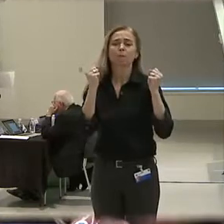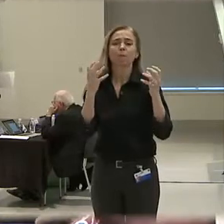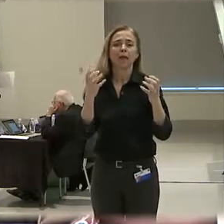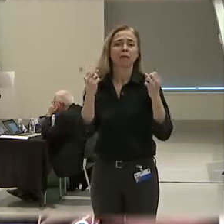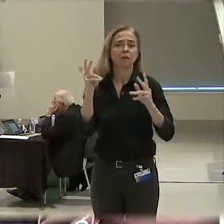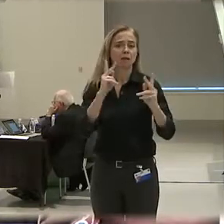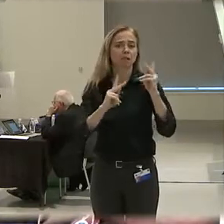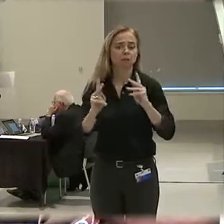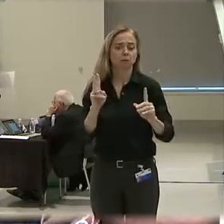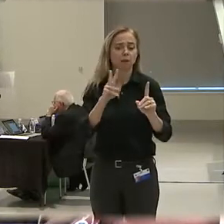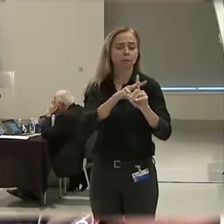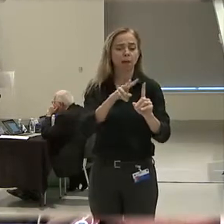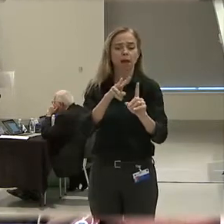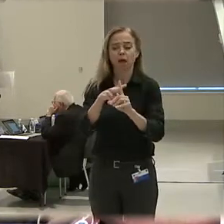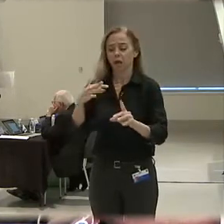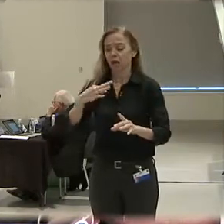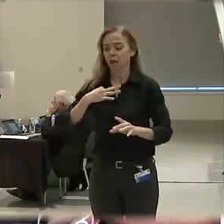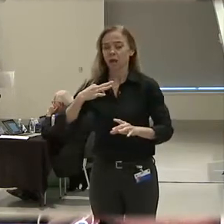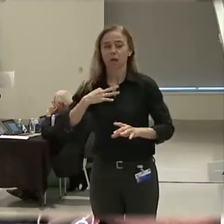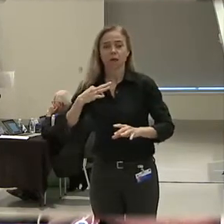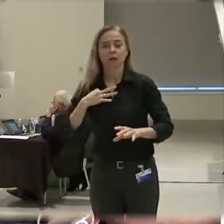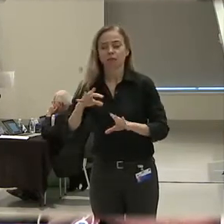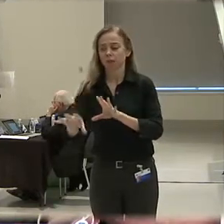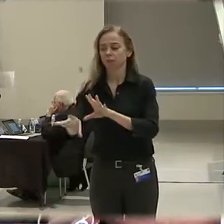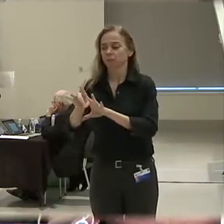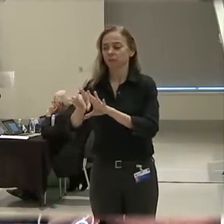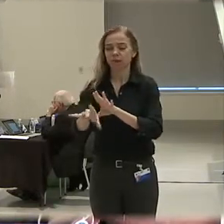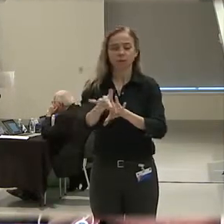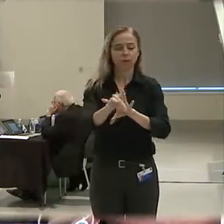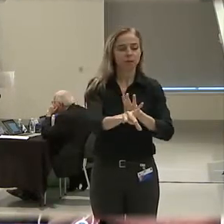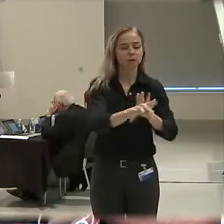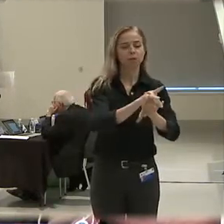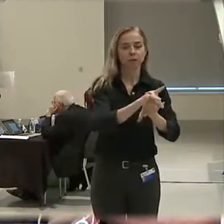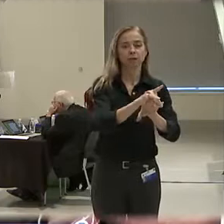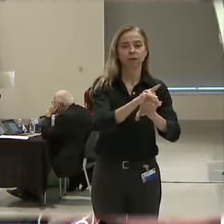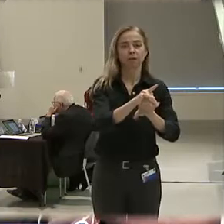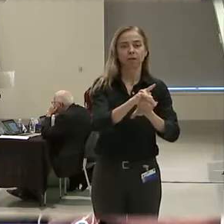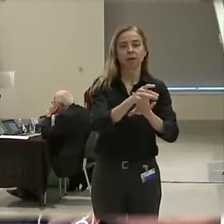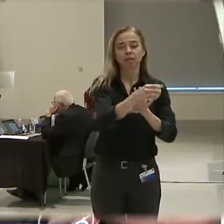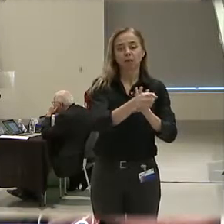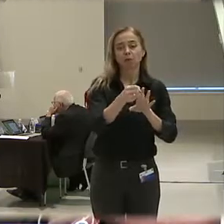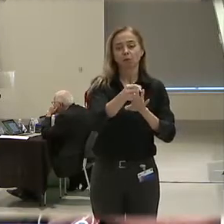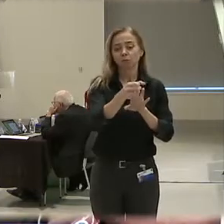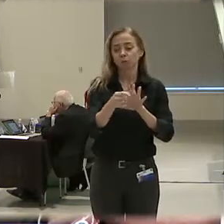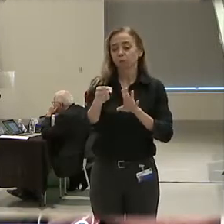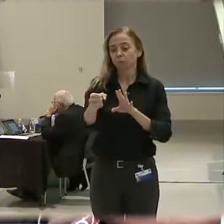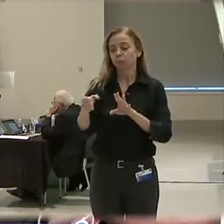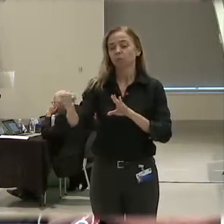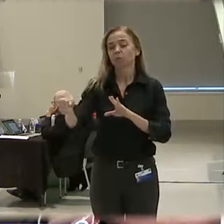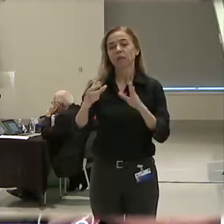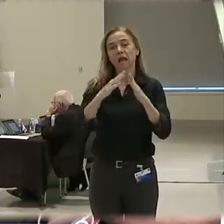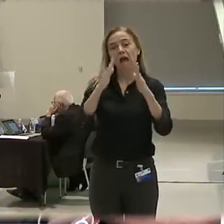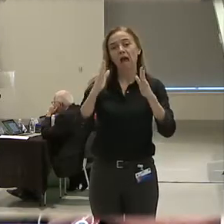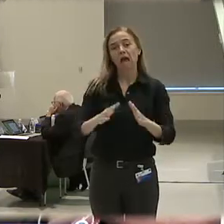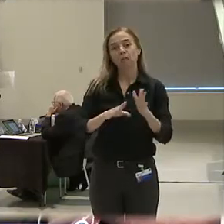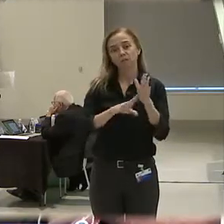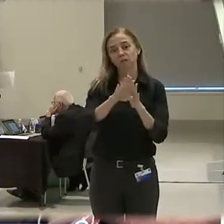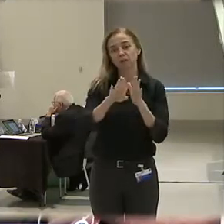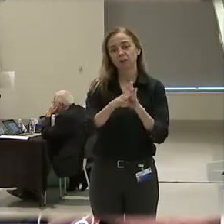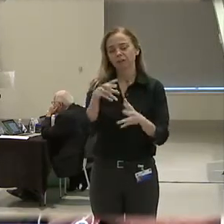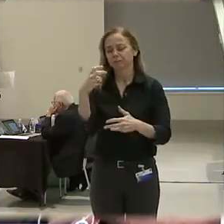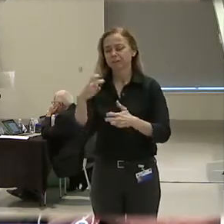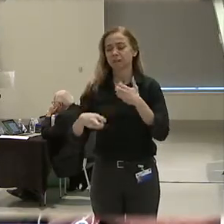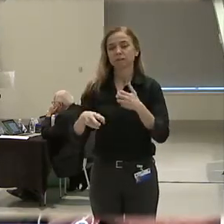applicants, and were put into our housing developments, the toughest places in Los Angeles, with